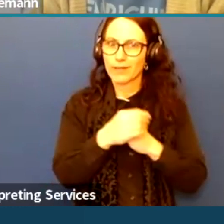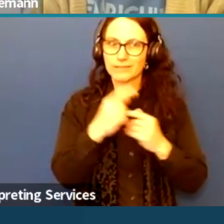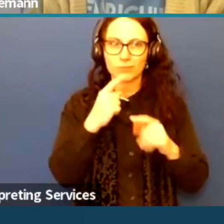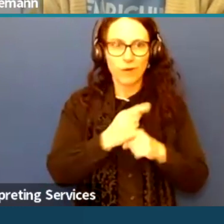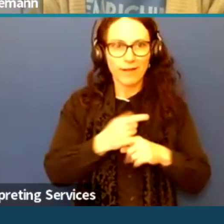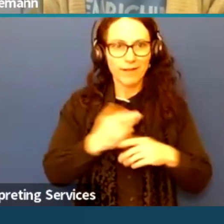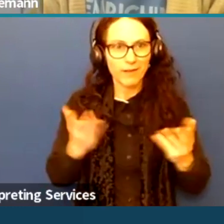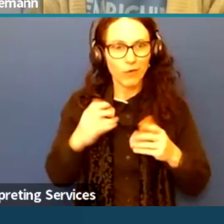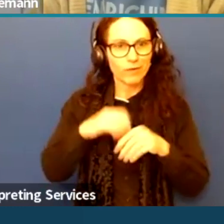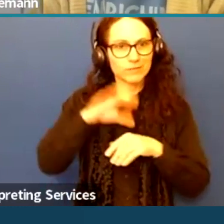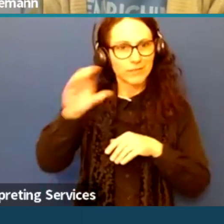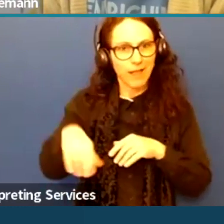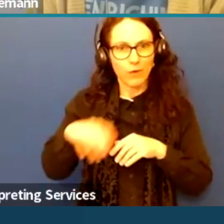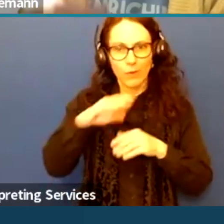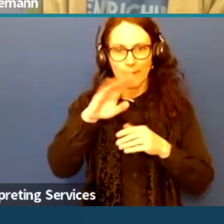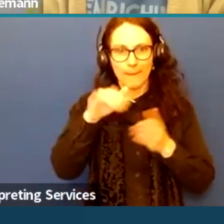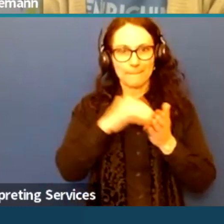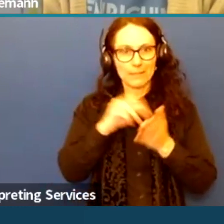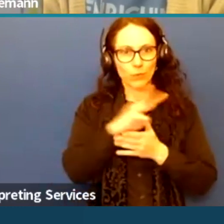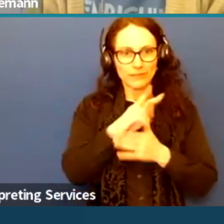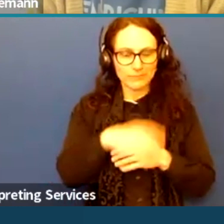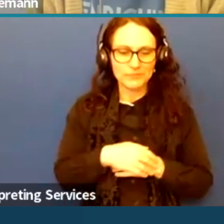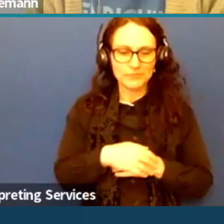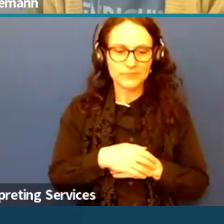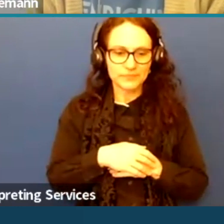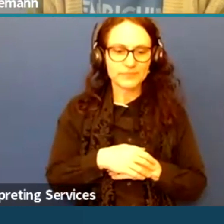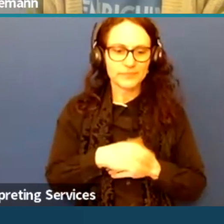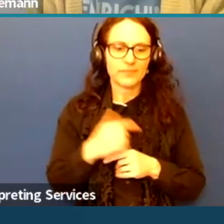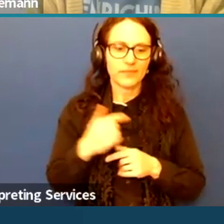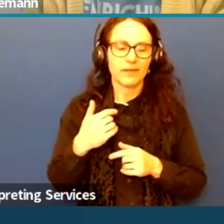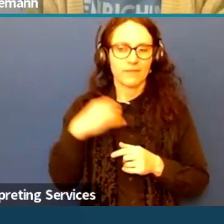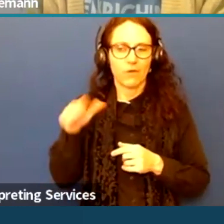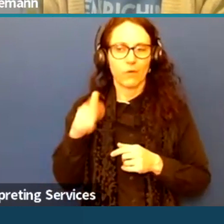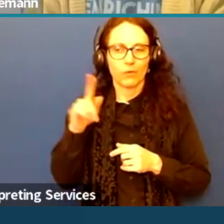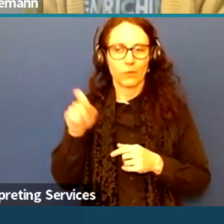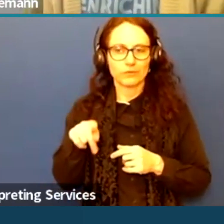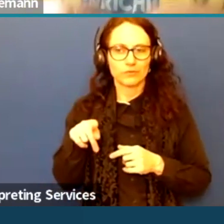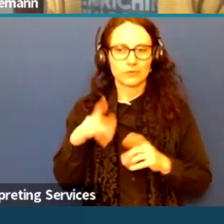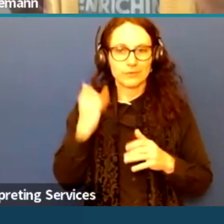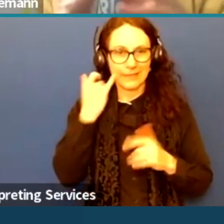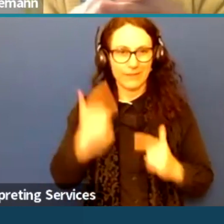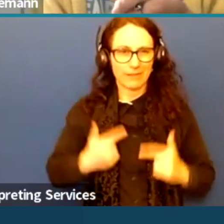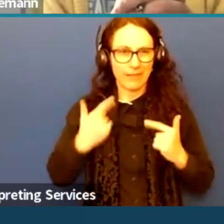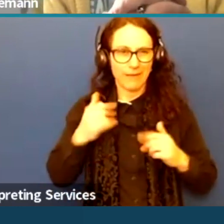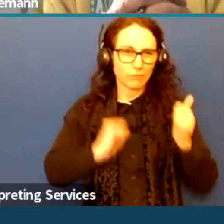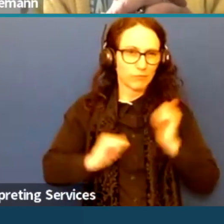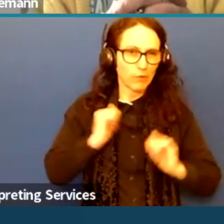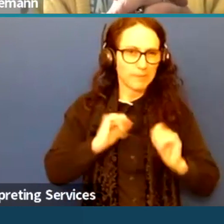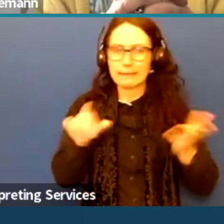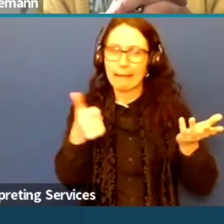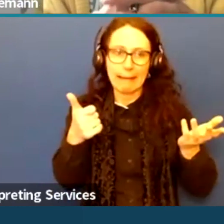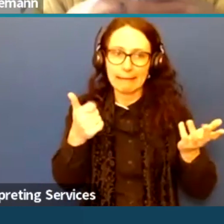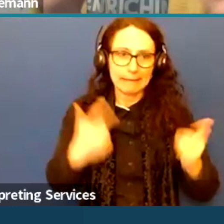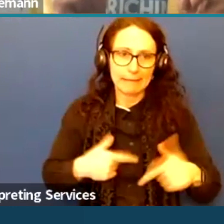or Midwest. I have a follow-up that's related to that. And someone was asking if live performances, like any kind of live performances,